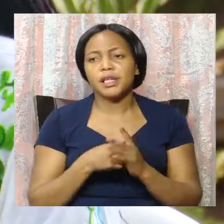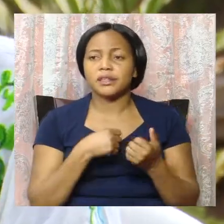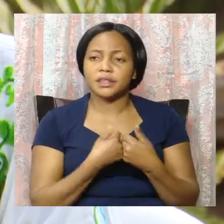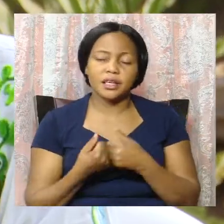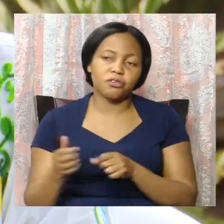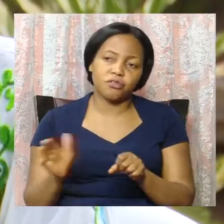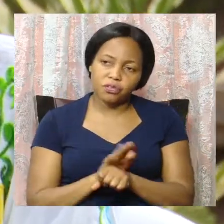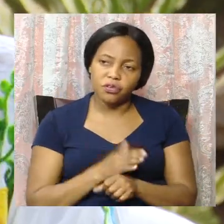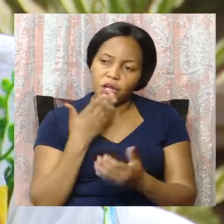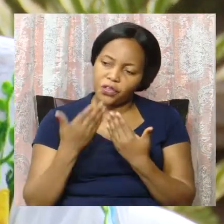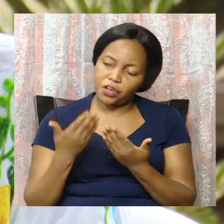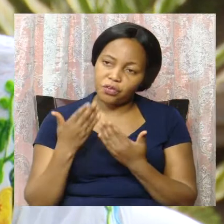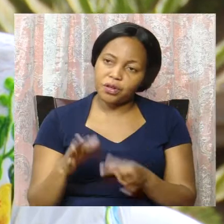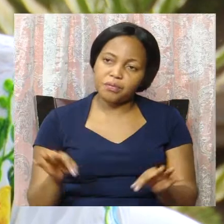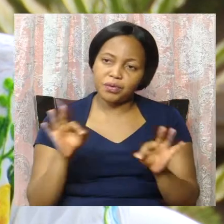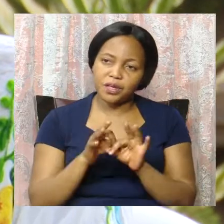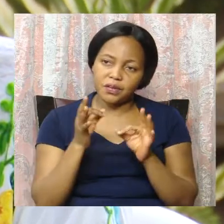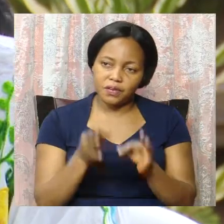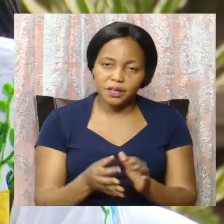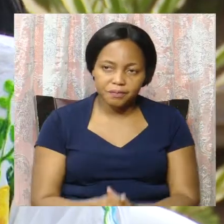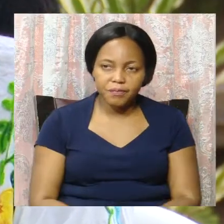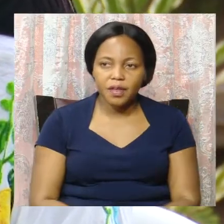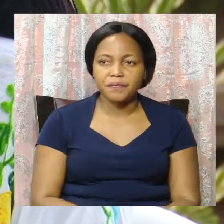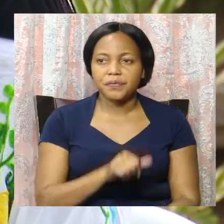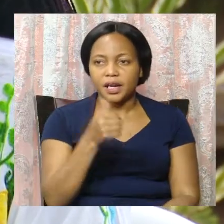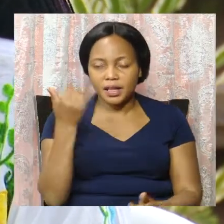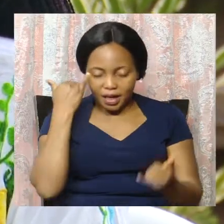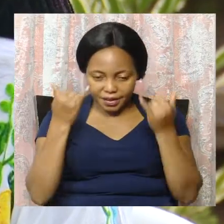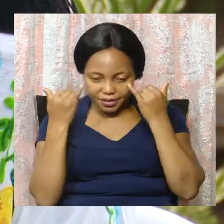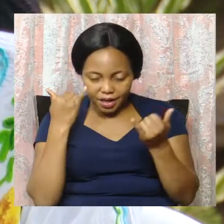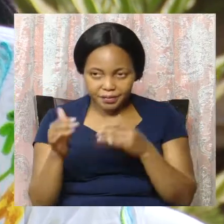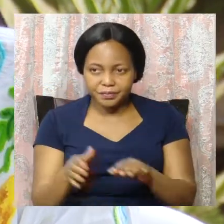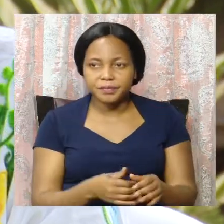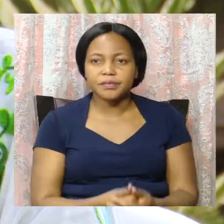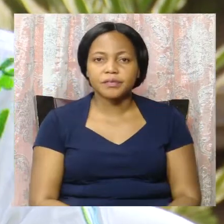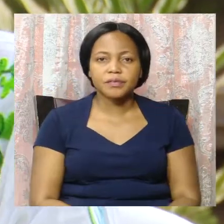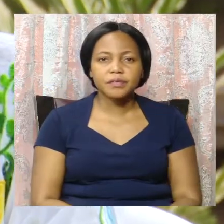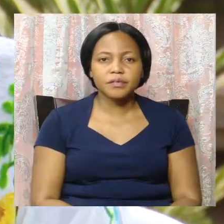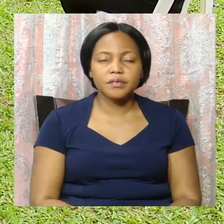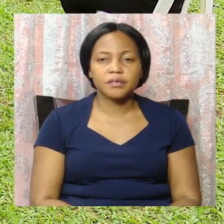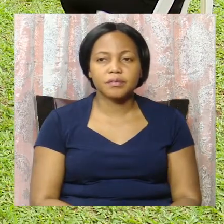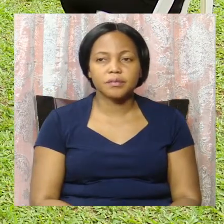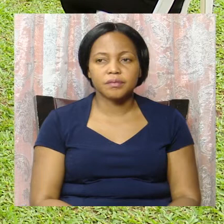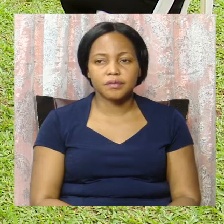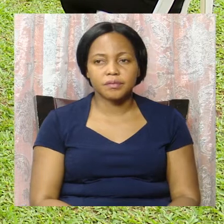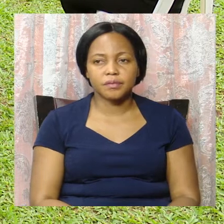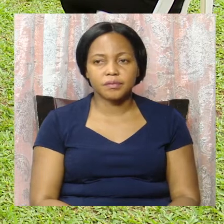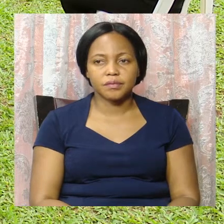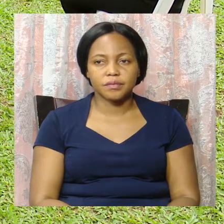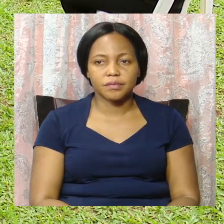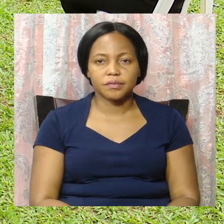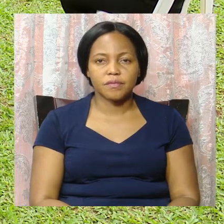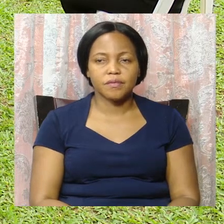do that? It's quite challenging. Thank you, Kelvin. That's a very important thing. Any other ideas away from school, but still